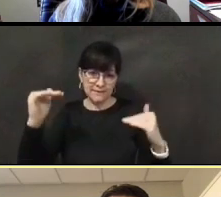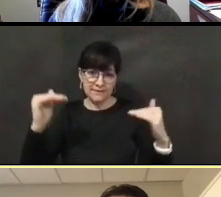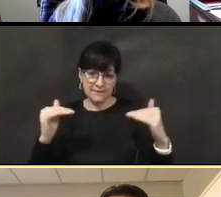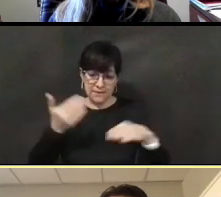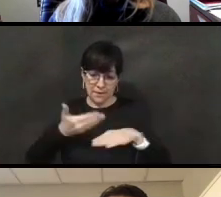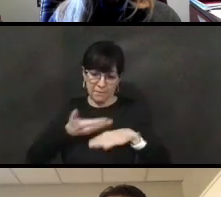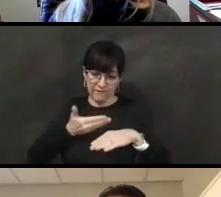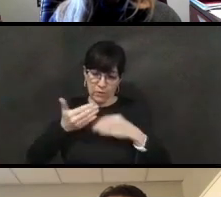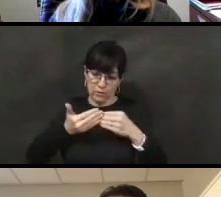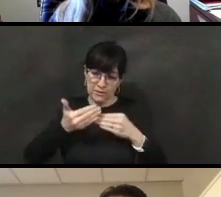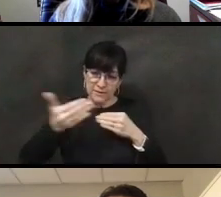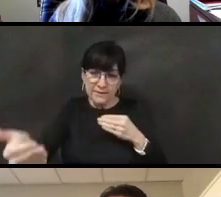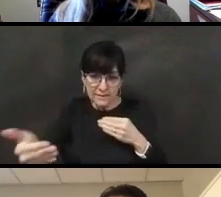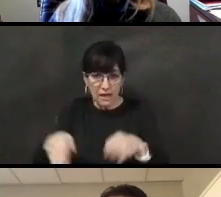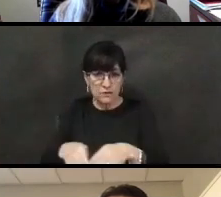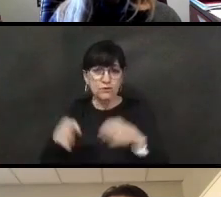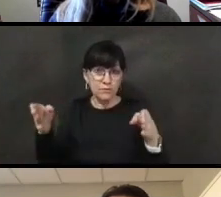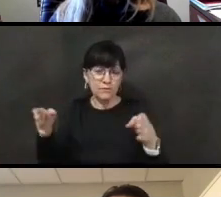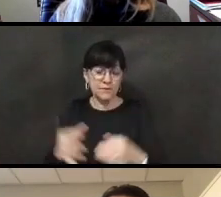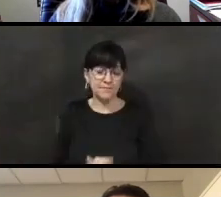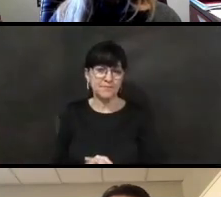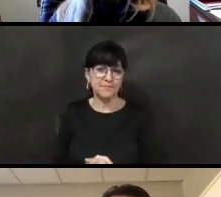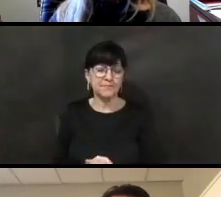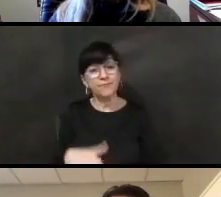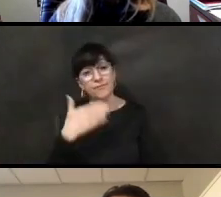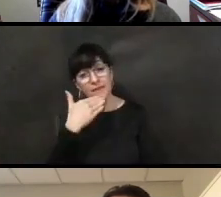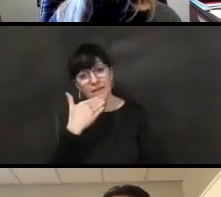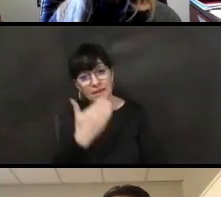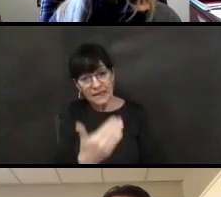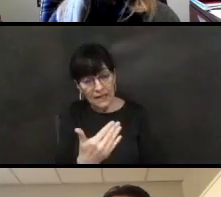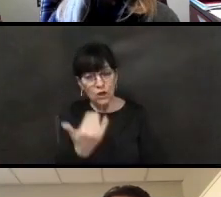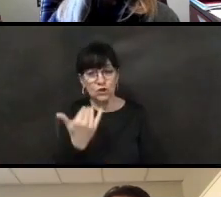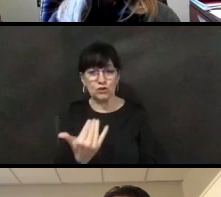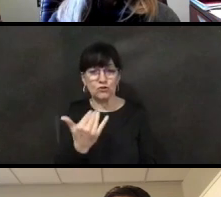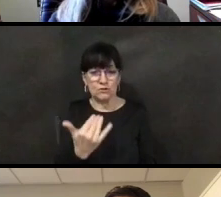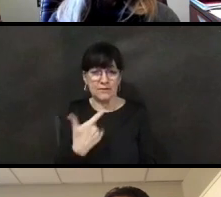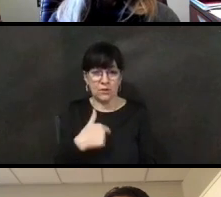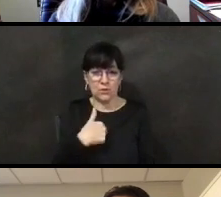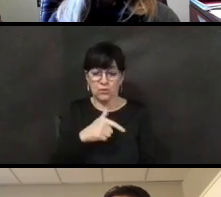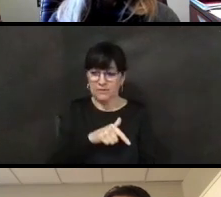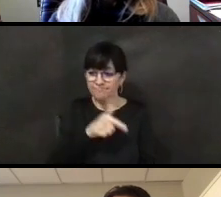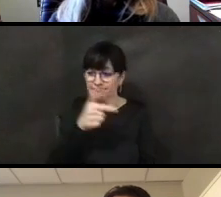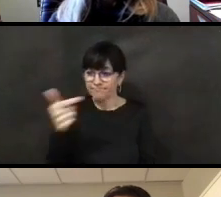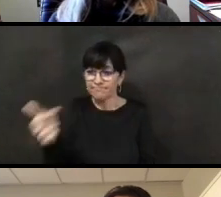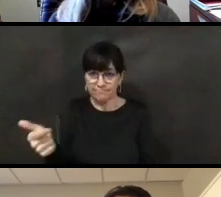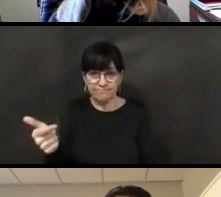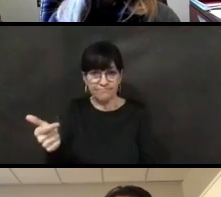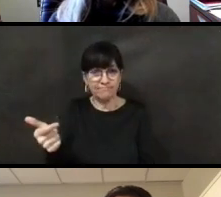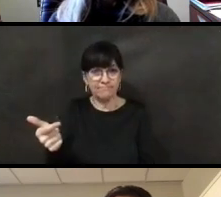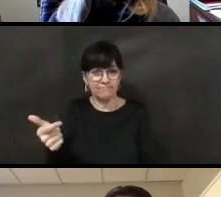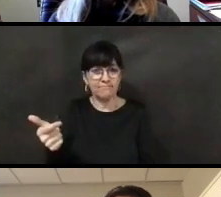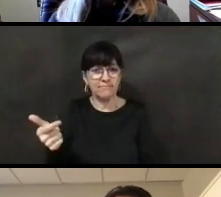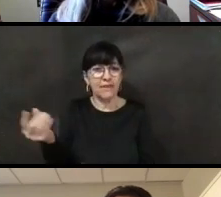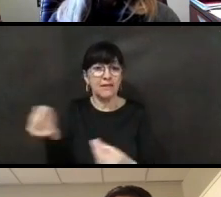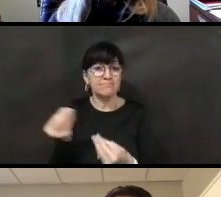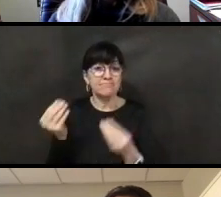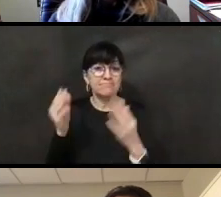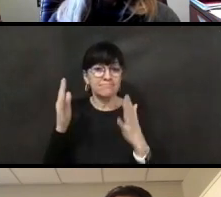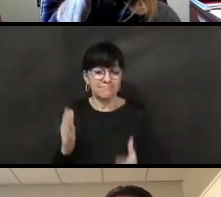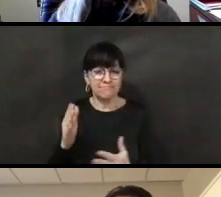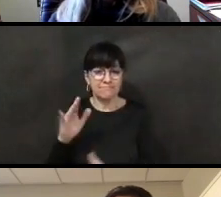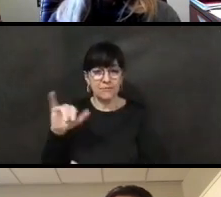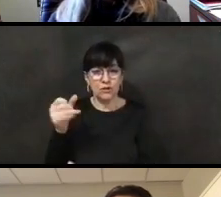Great. Thank you, Damian. I think now we'll turn it over to our moderator at this time, Jonathan. Thank you, Lieutenant